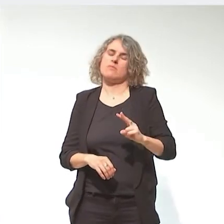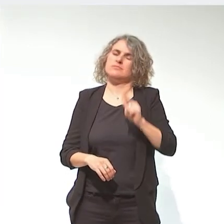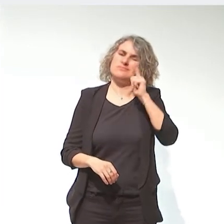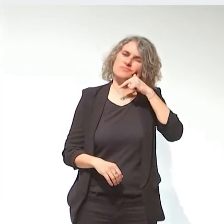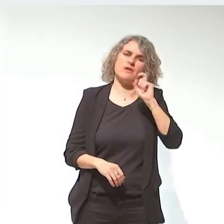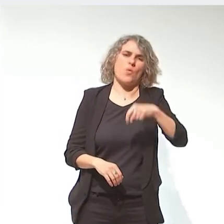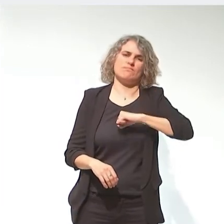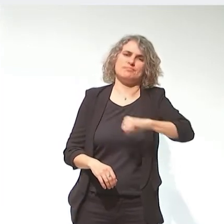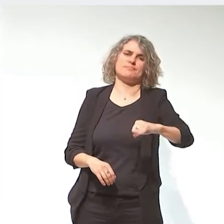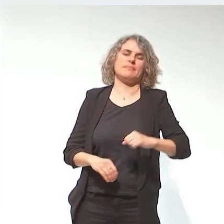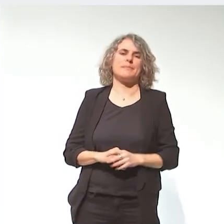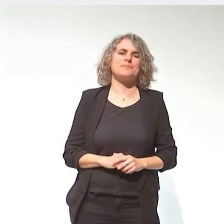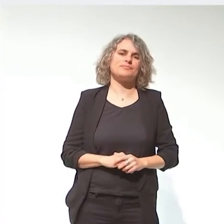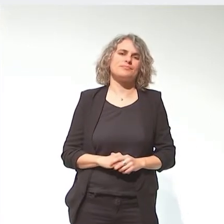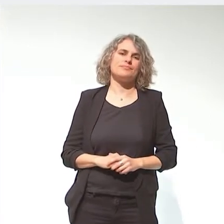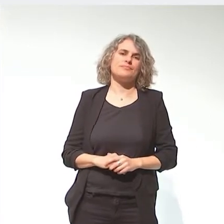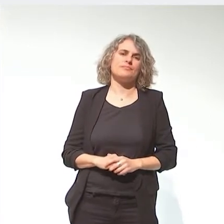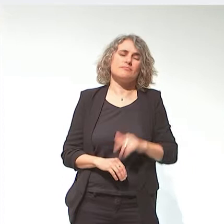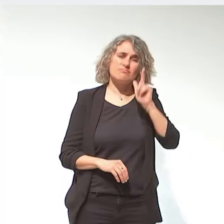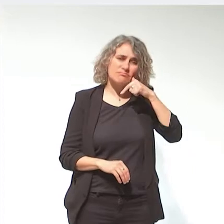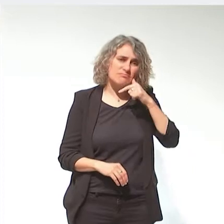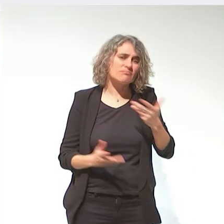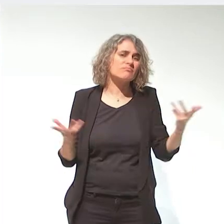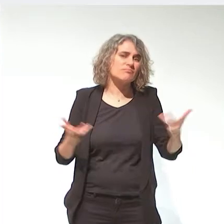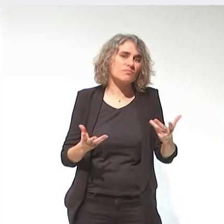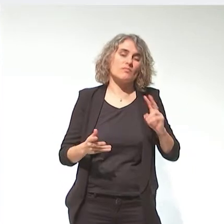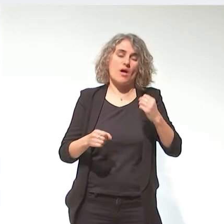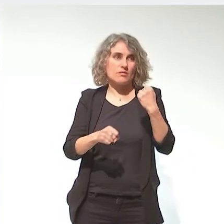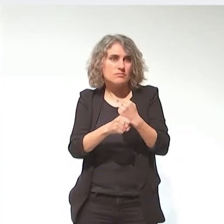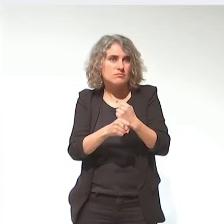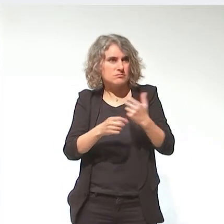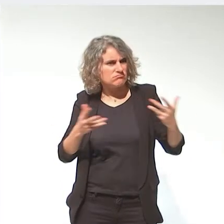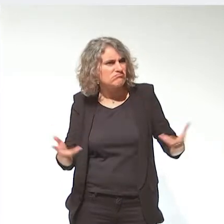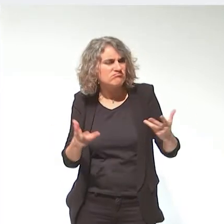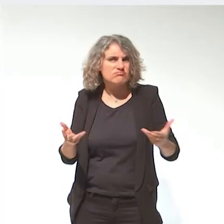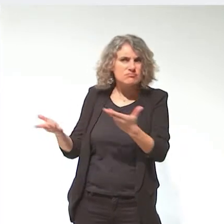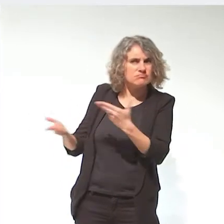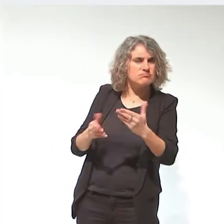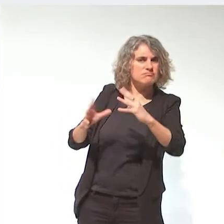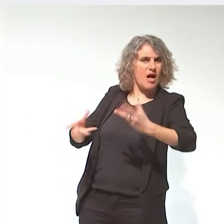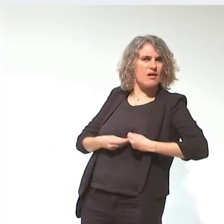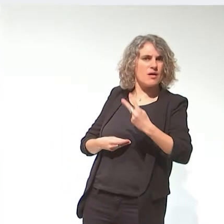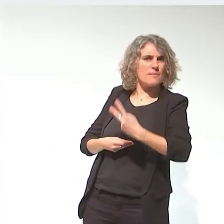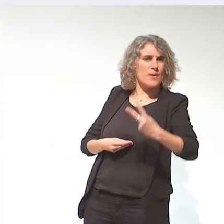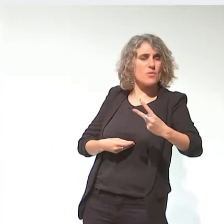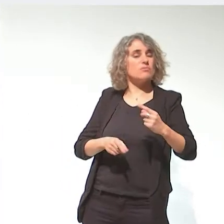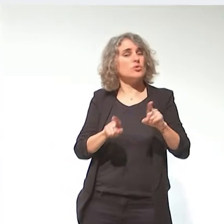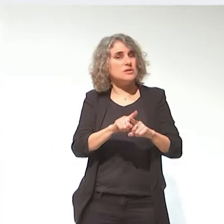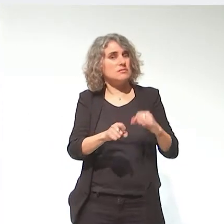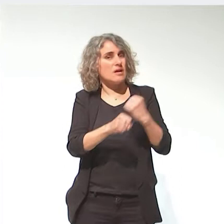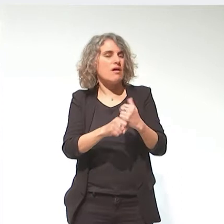more and better jobs for persons with disabilities. An inclusive labour market, providing